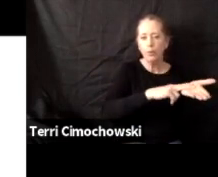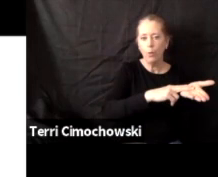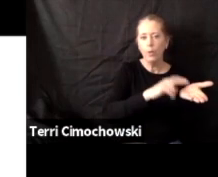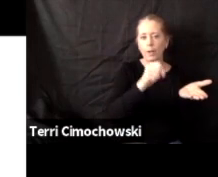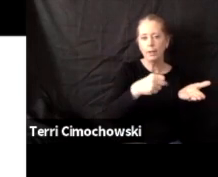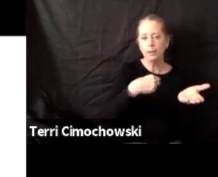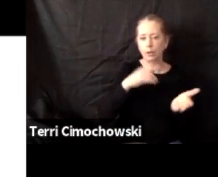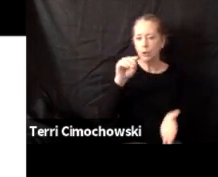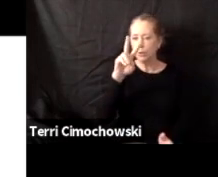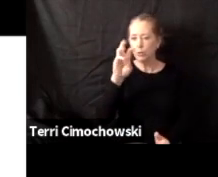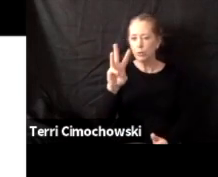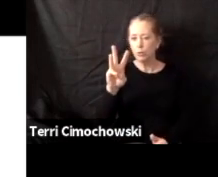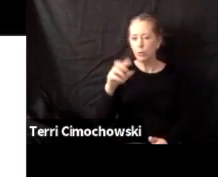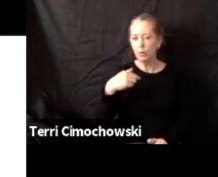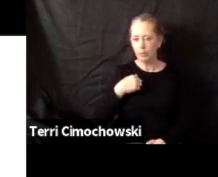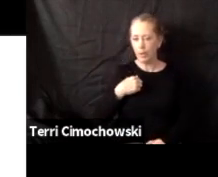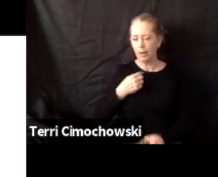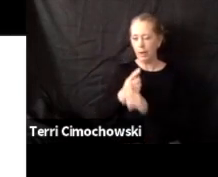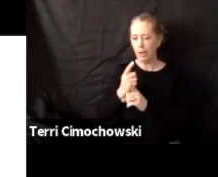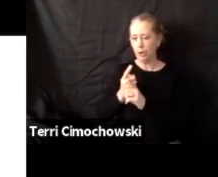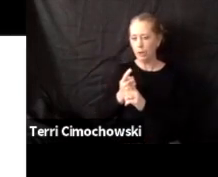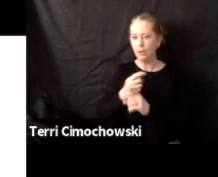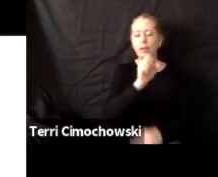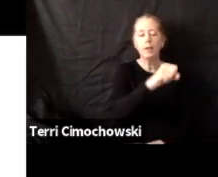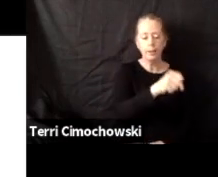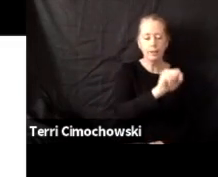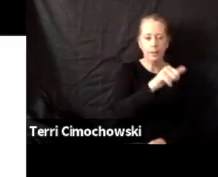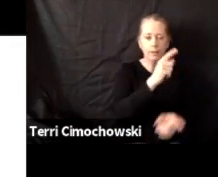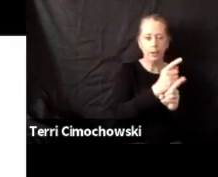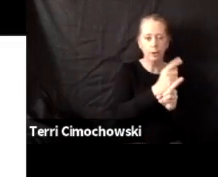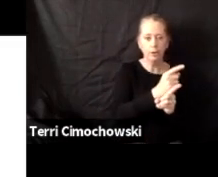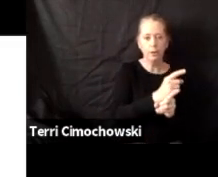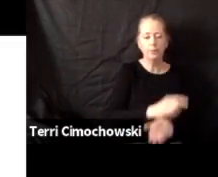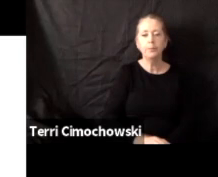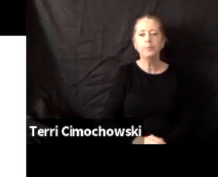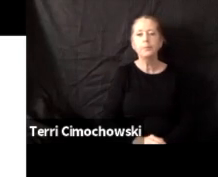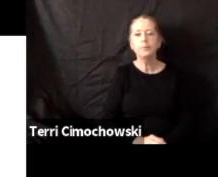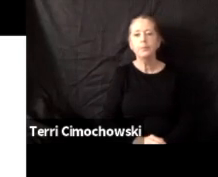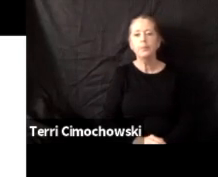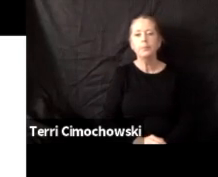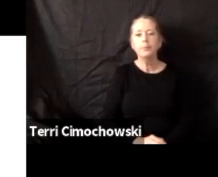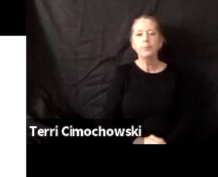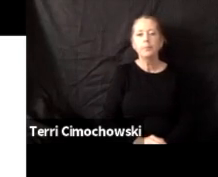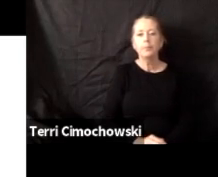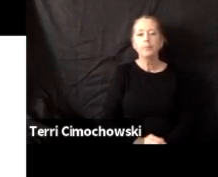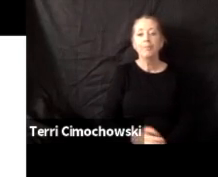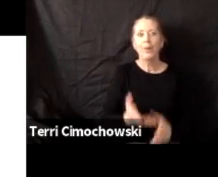I accurate on that? That is accurate. Okay. Wanted to make sure.